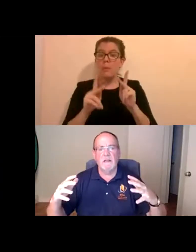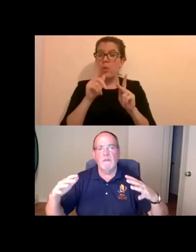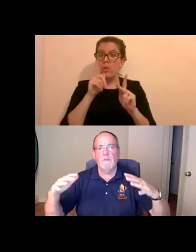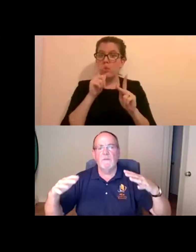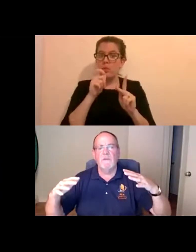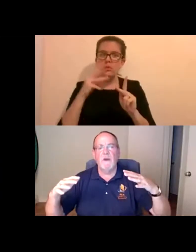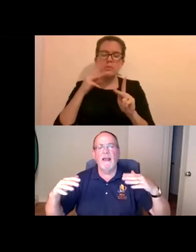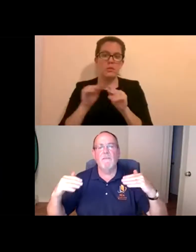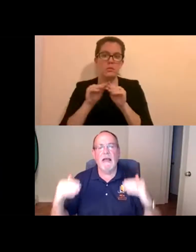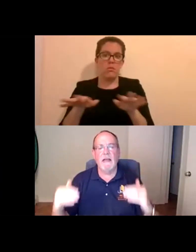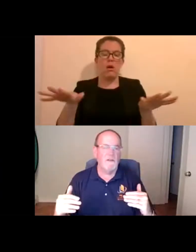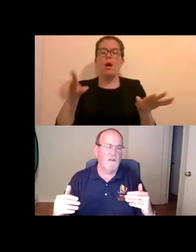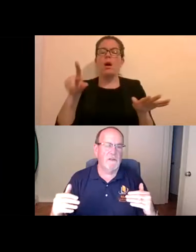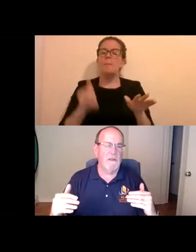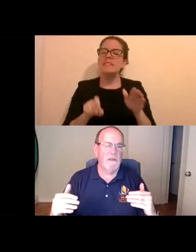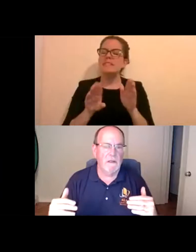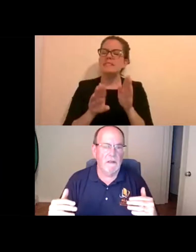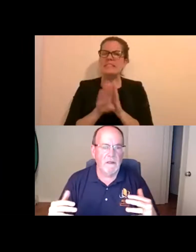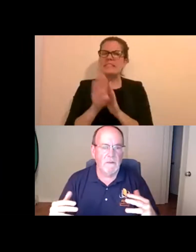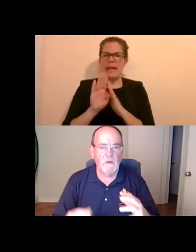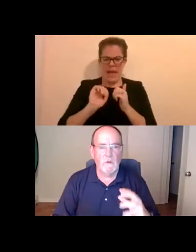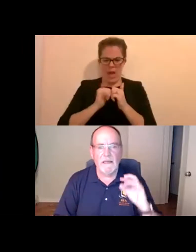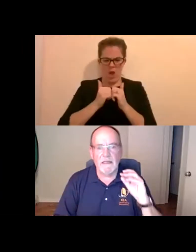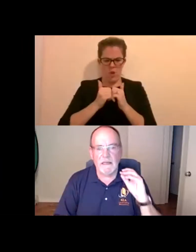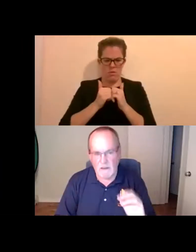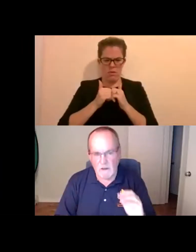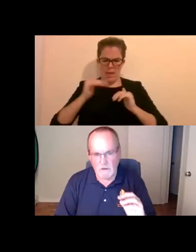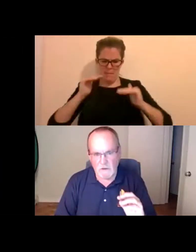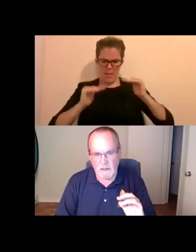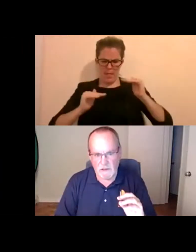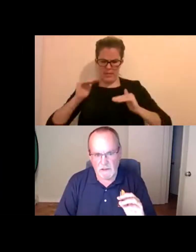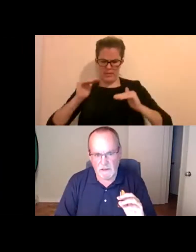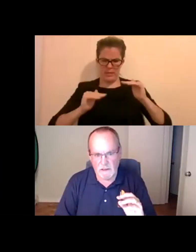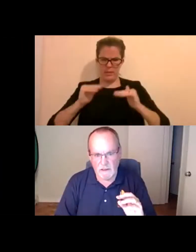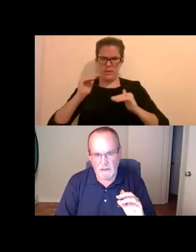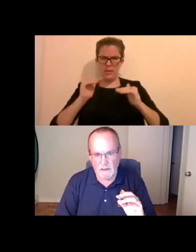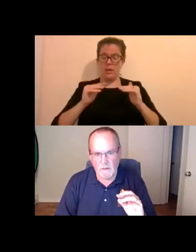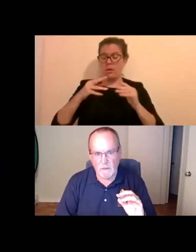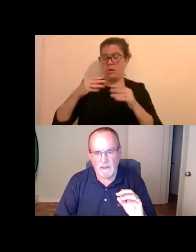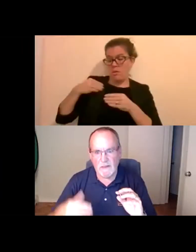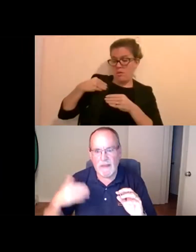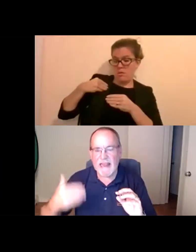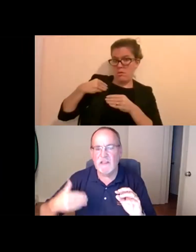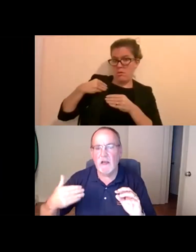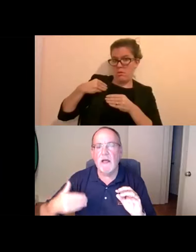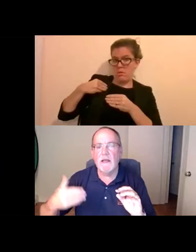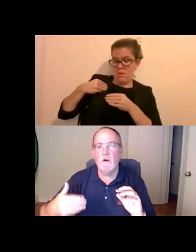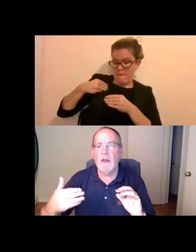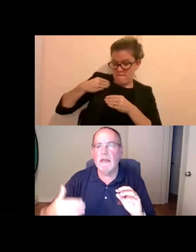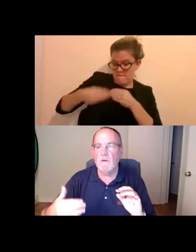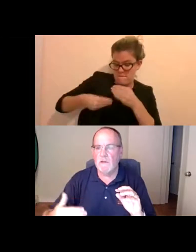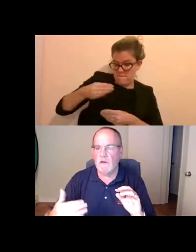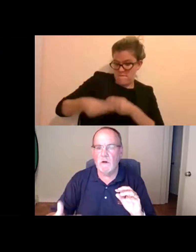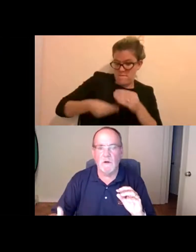ability to have balance between enculturation, which is the passing on of